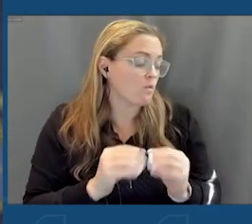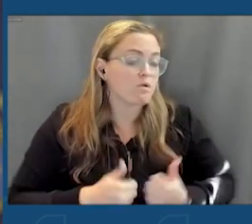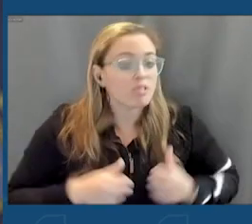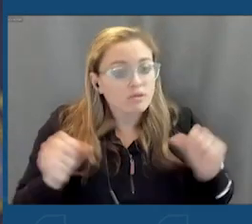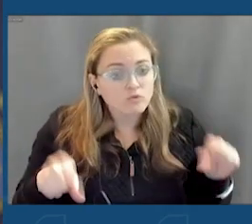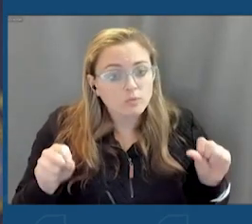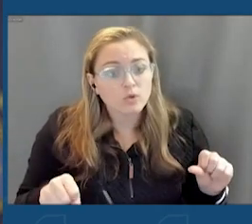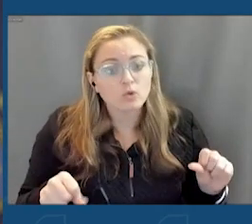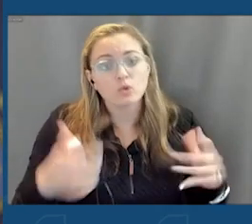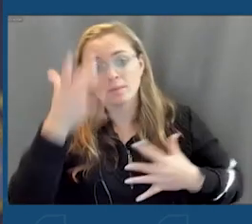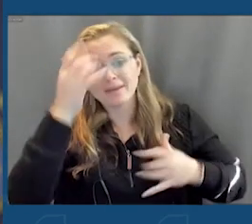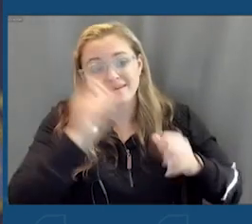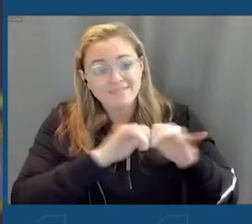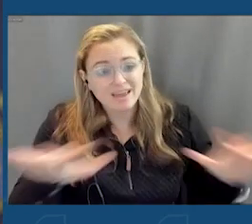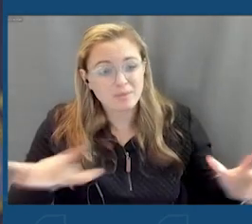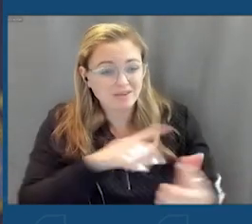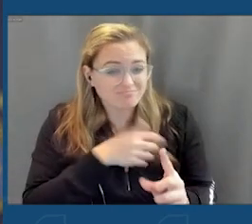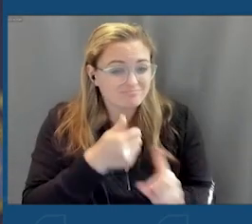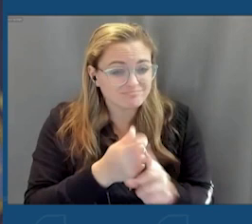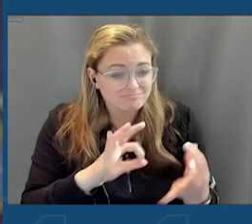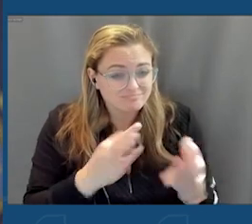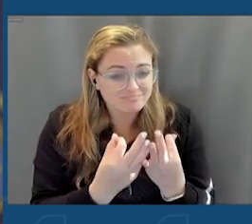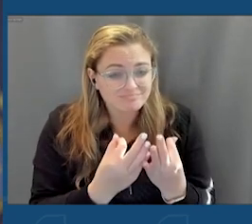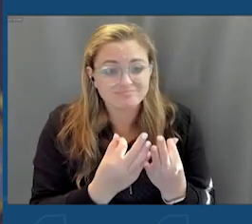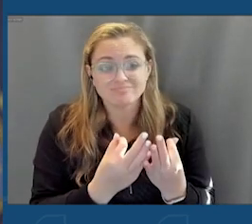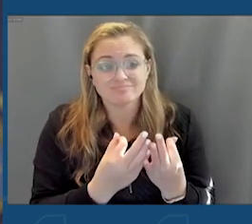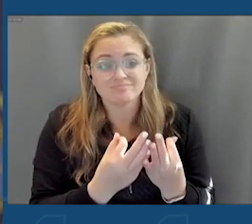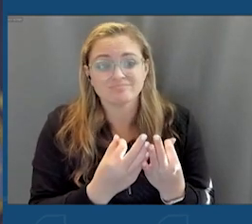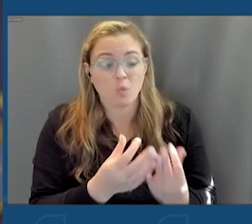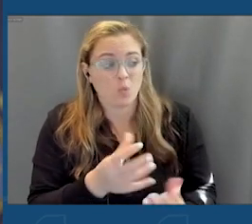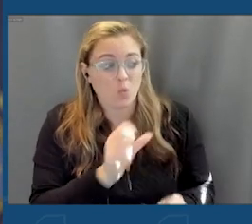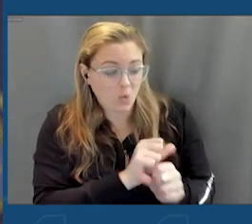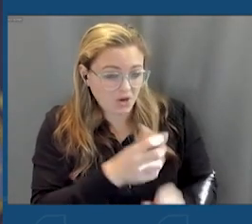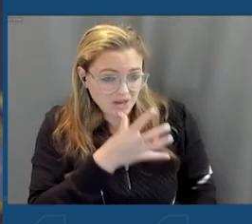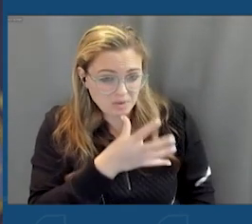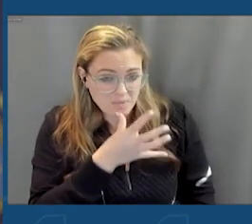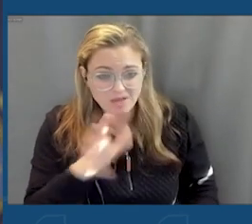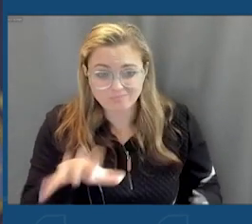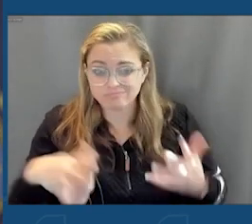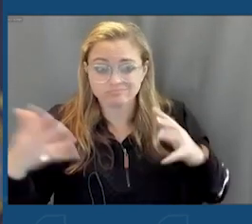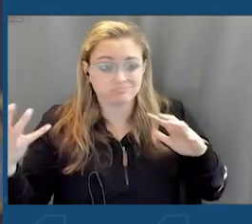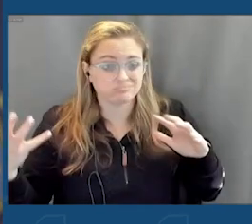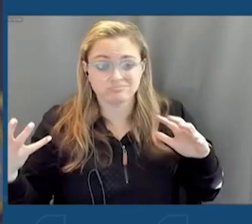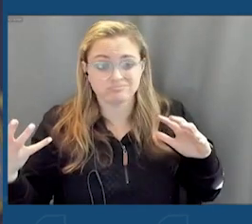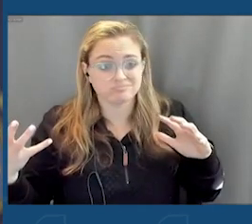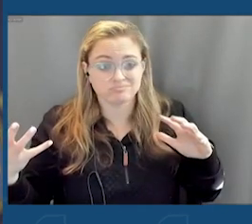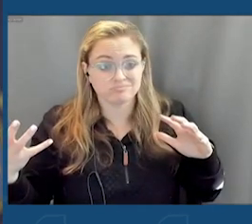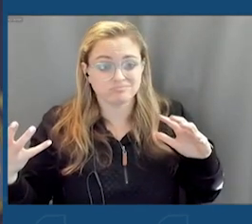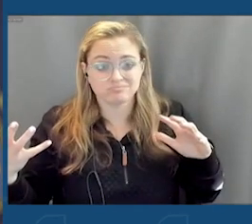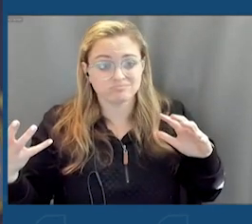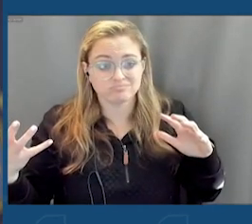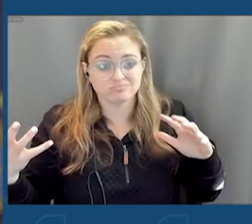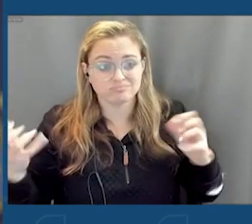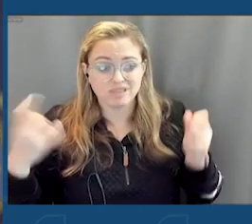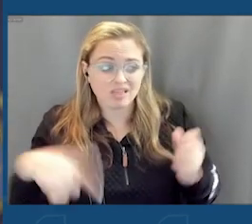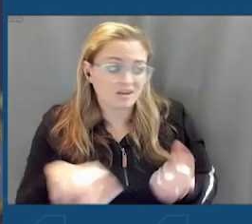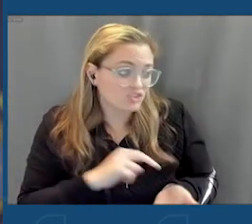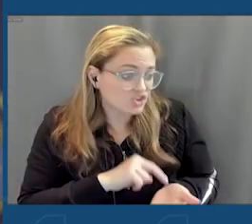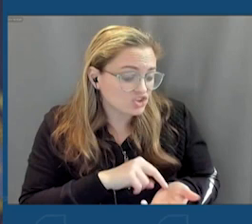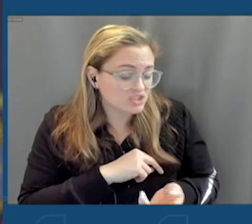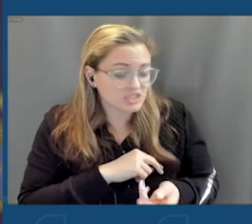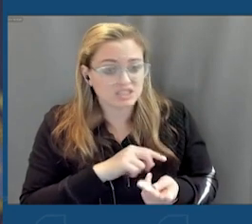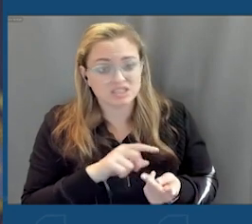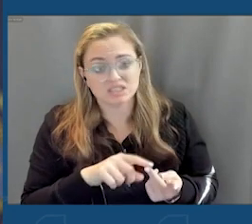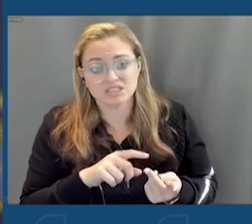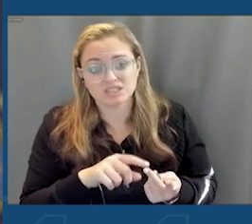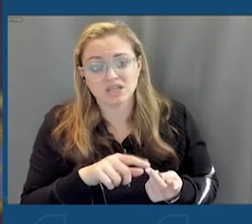did to families. It threw even working moms in particular, mostly were low-wage jobs, and a lot of our nurses and